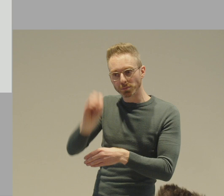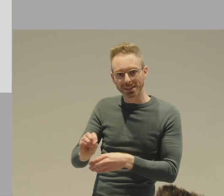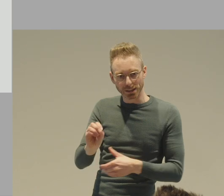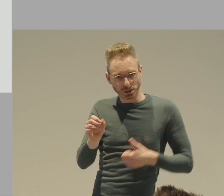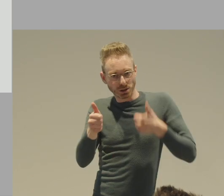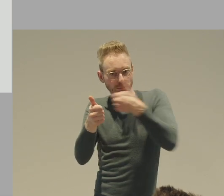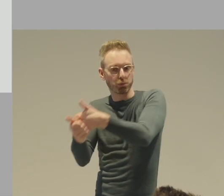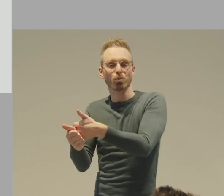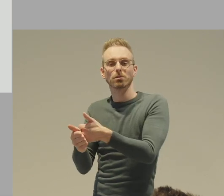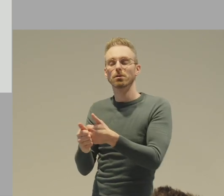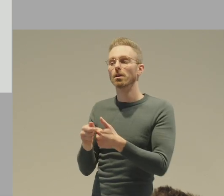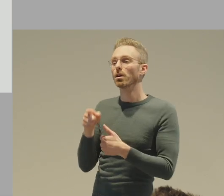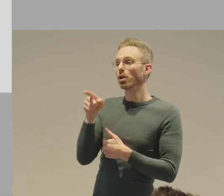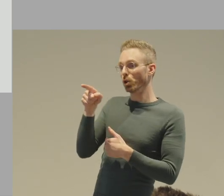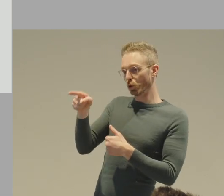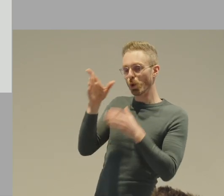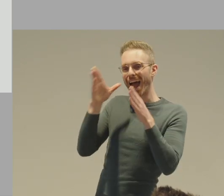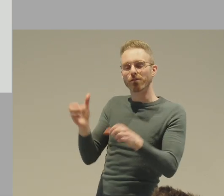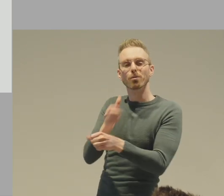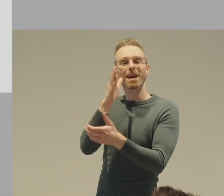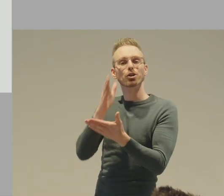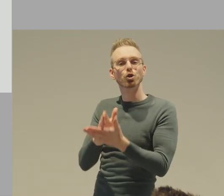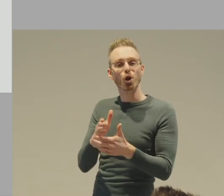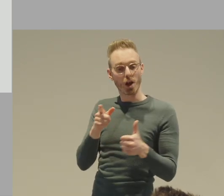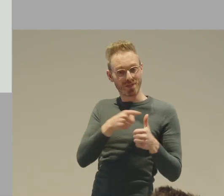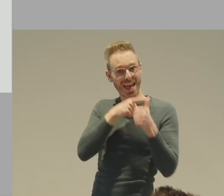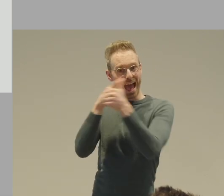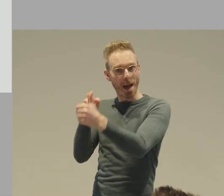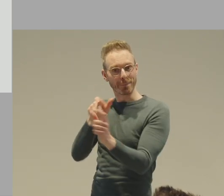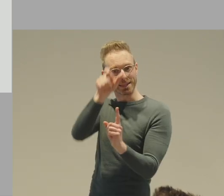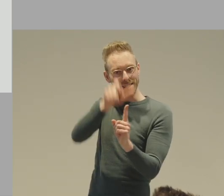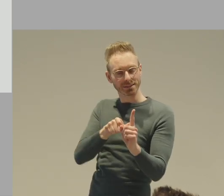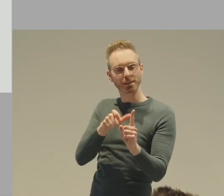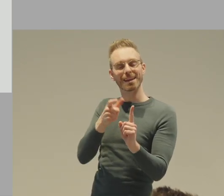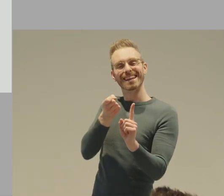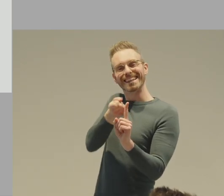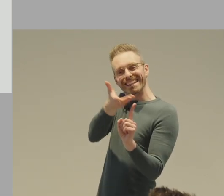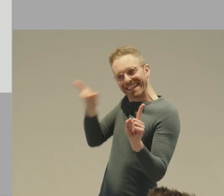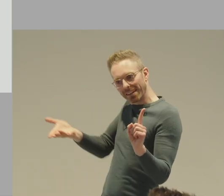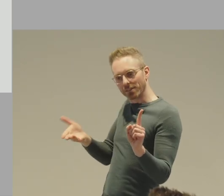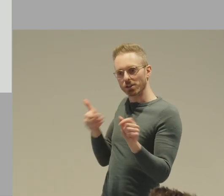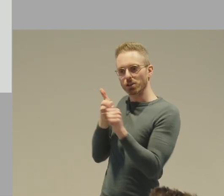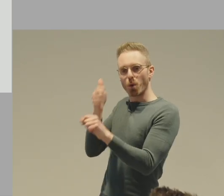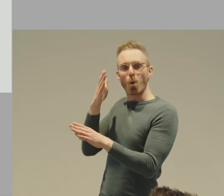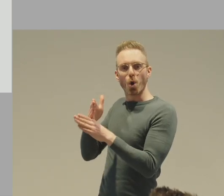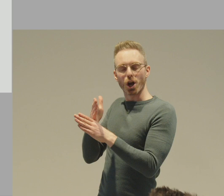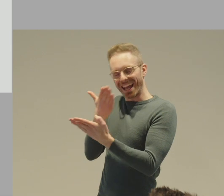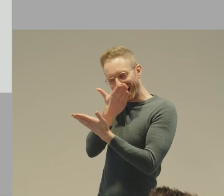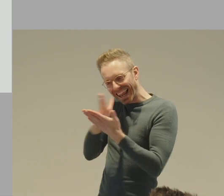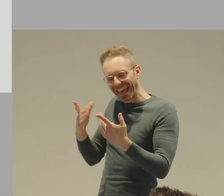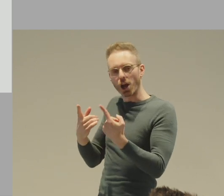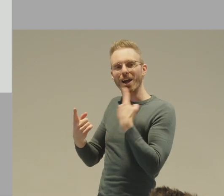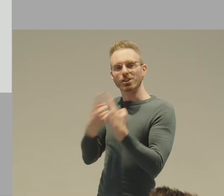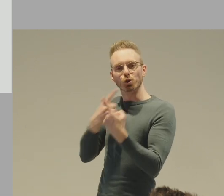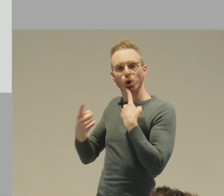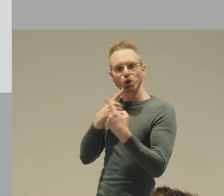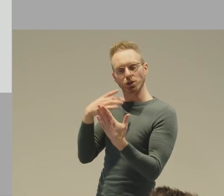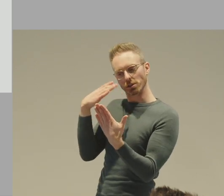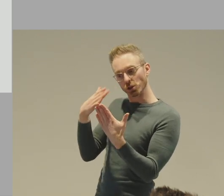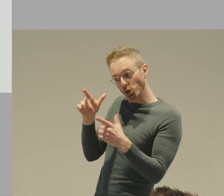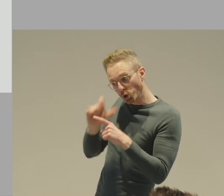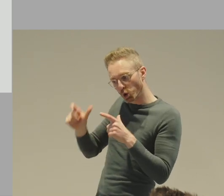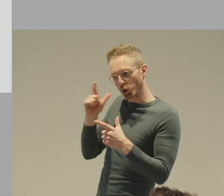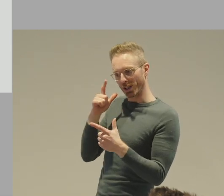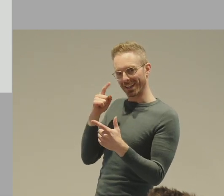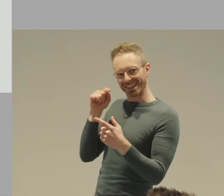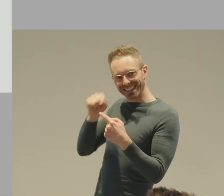is instructing and directing the support worker at every step. And my goodness, it is like a grammar lesson in English to word